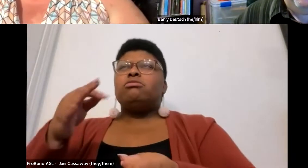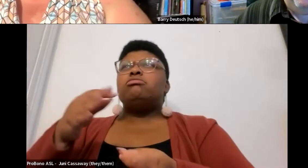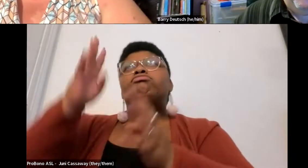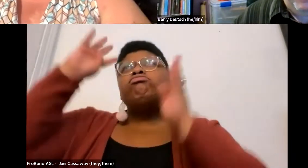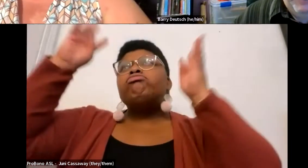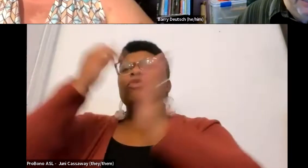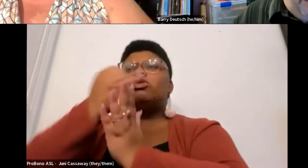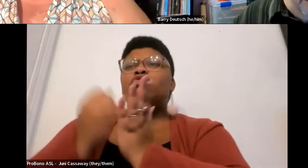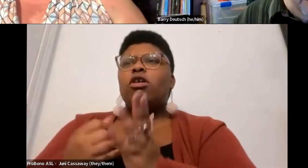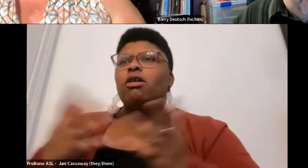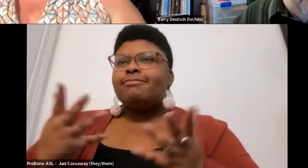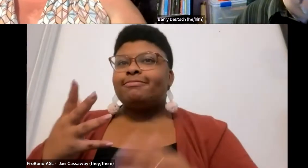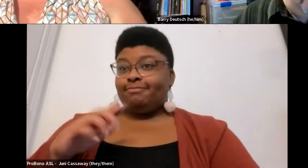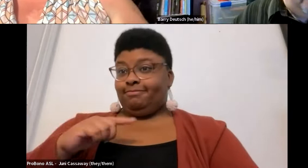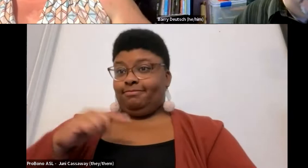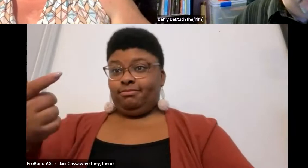about?